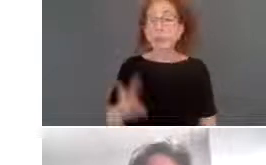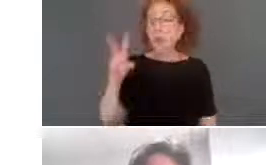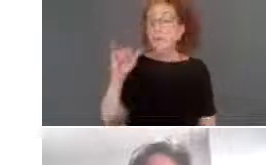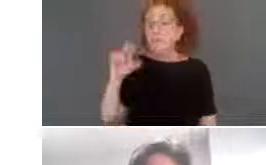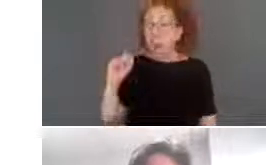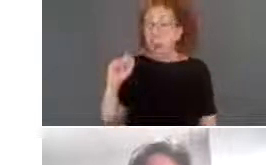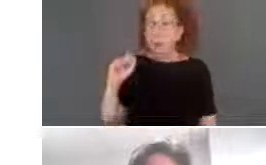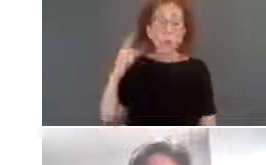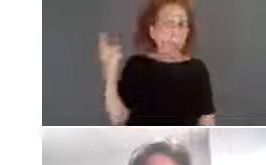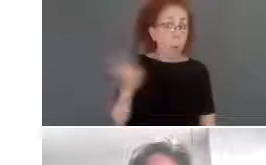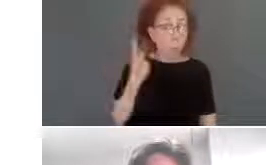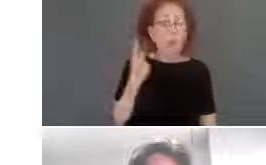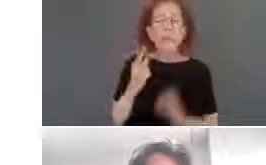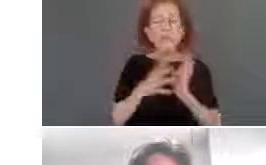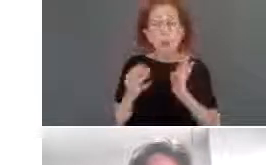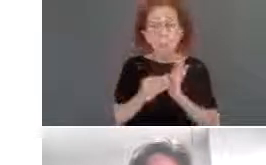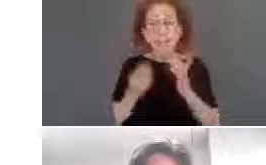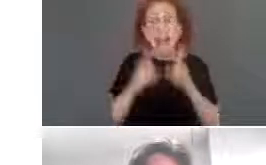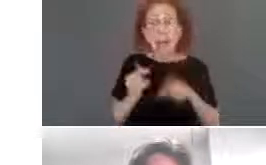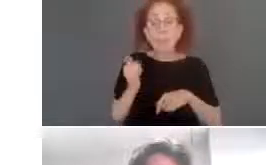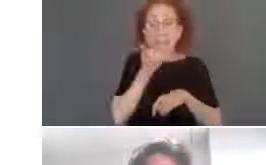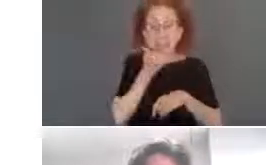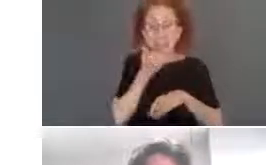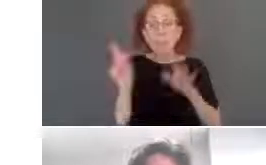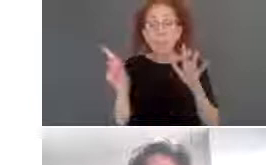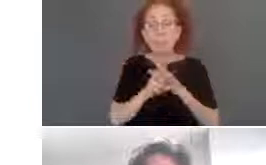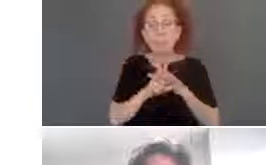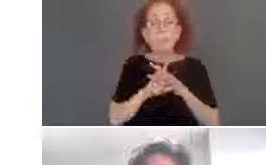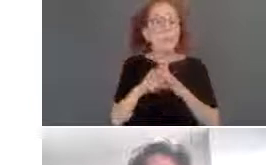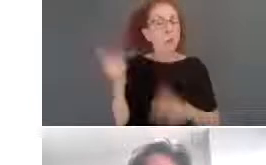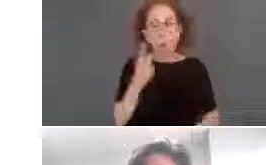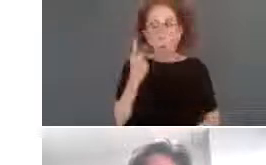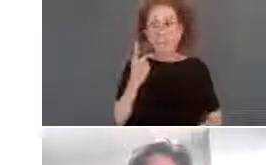replicates, it makes mistakes. It happens in every virus. And these mistakes are called